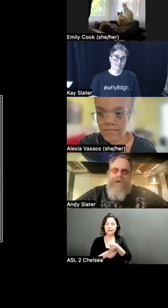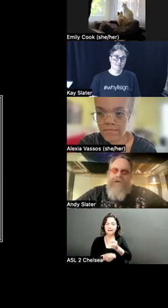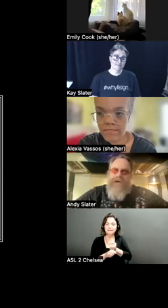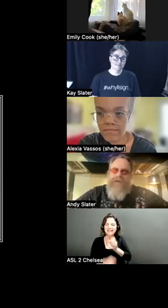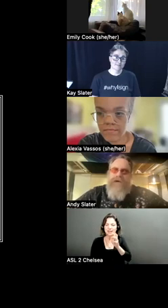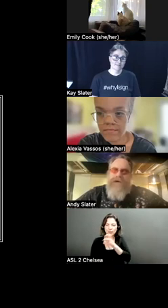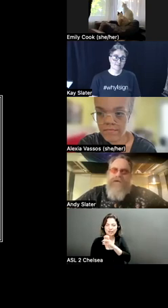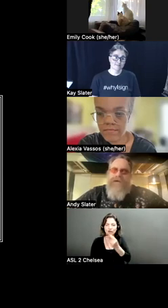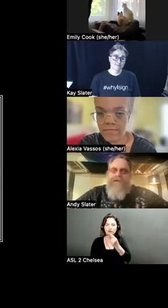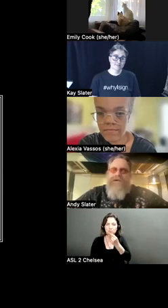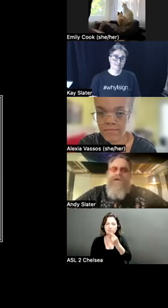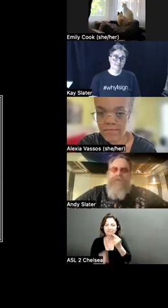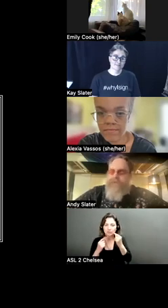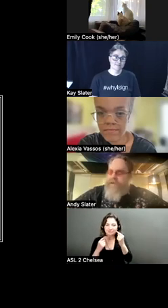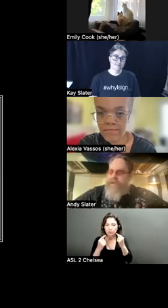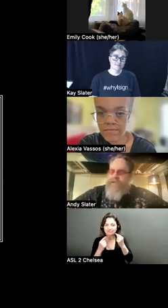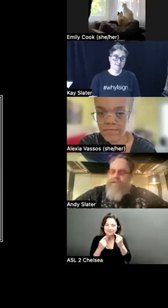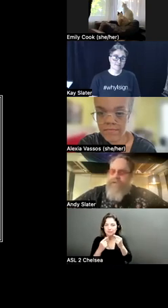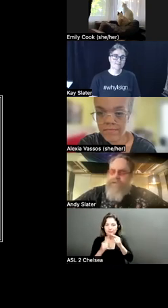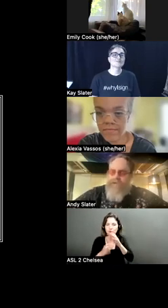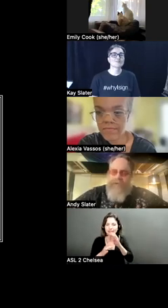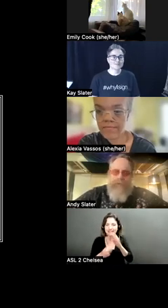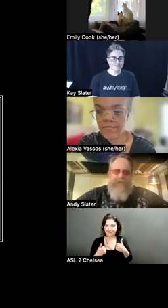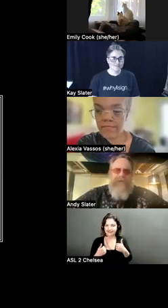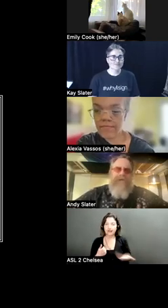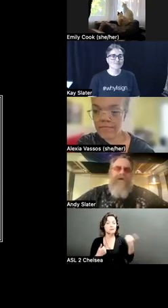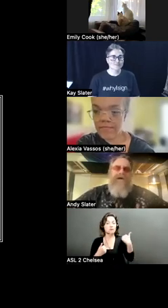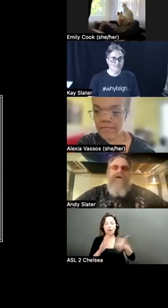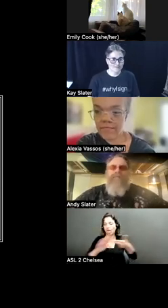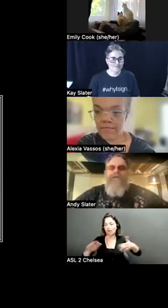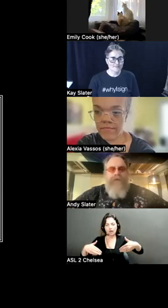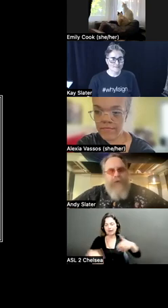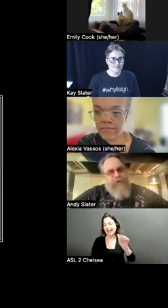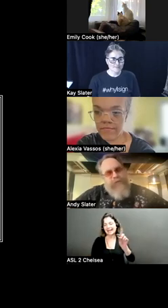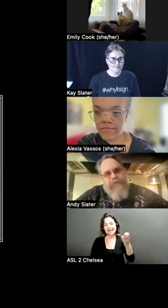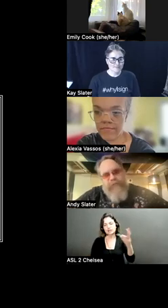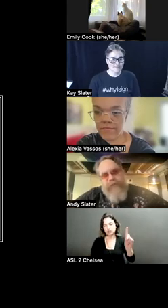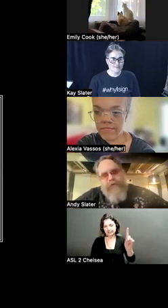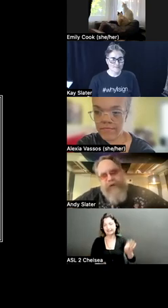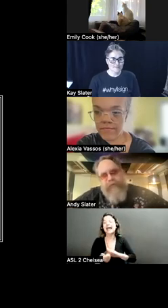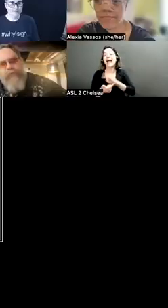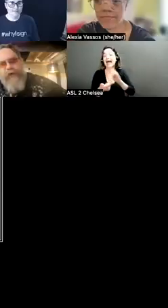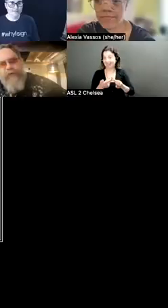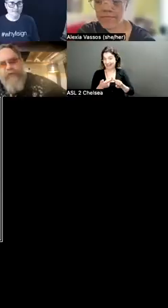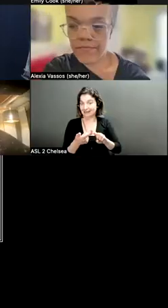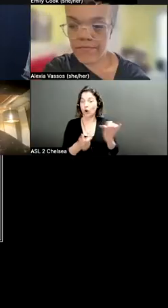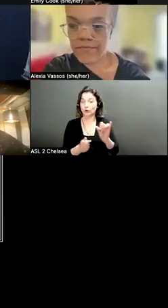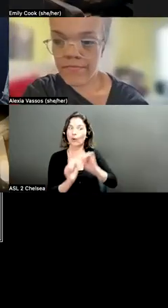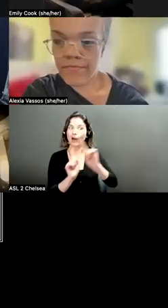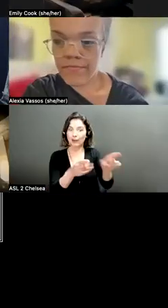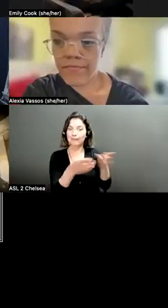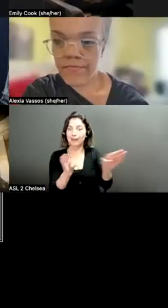time, undiagnosed ADHD, but then also going to public school before the Americans with Disabilities Act was passed and all